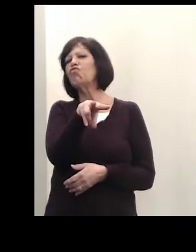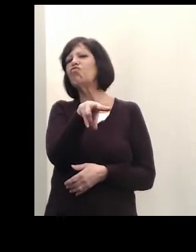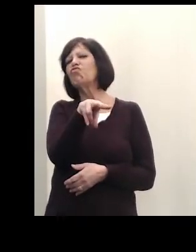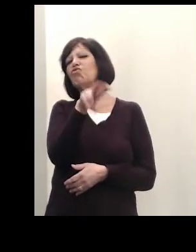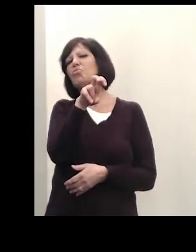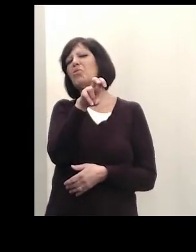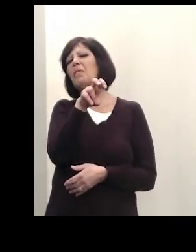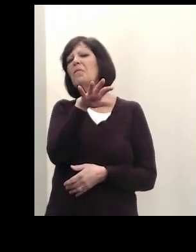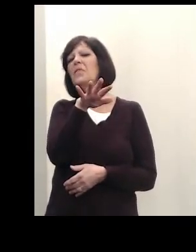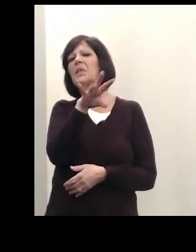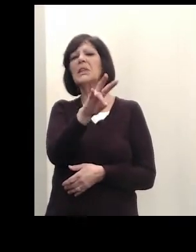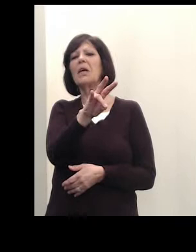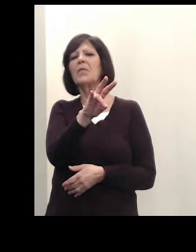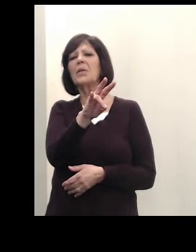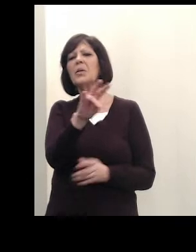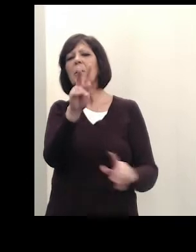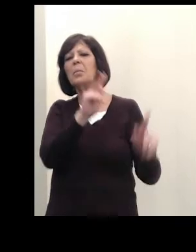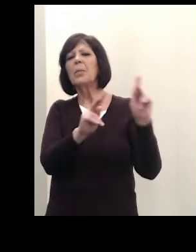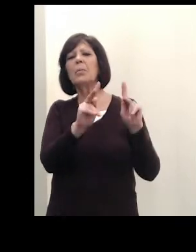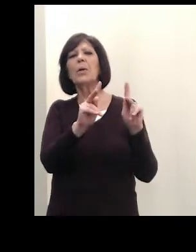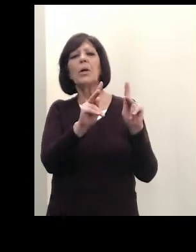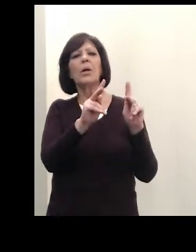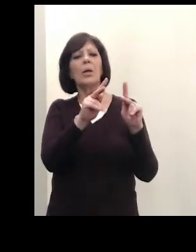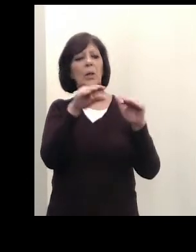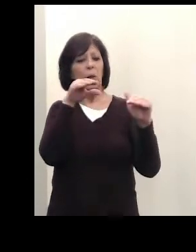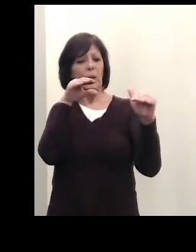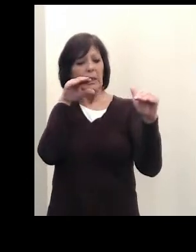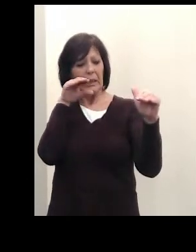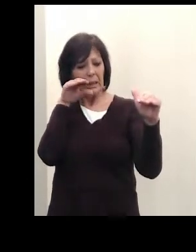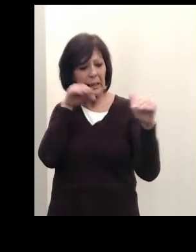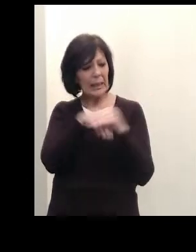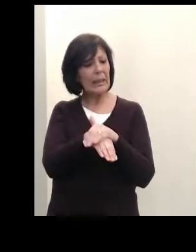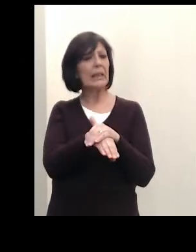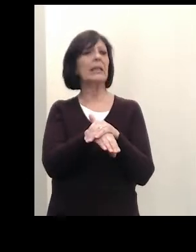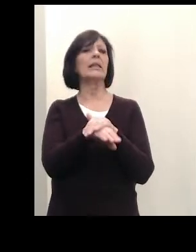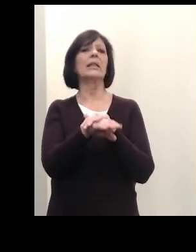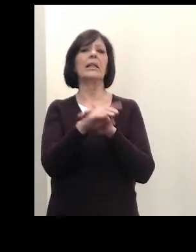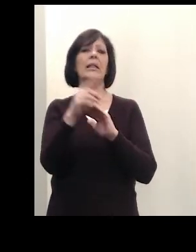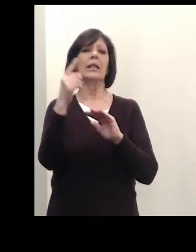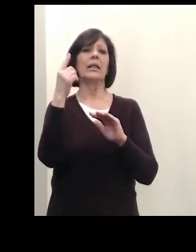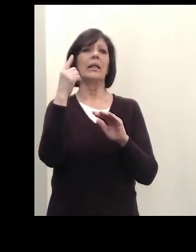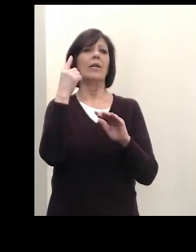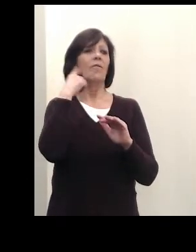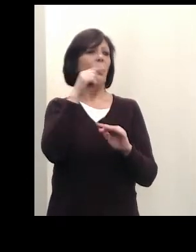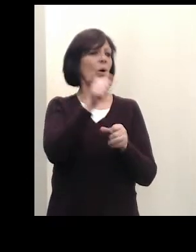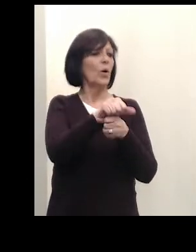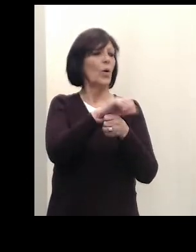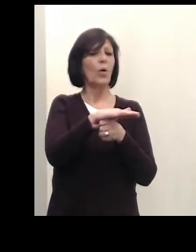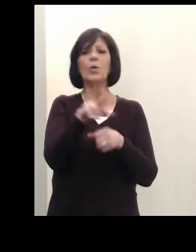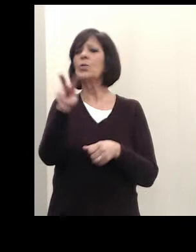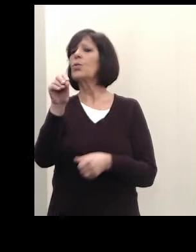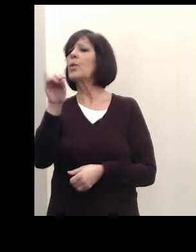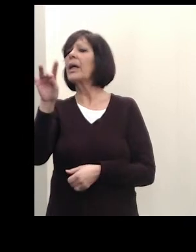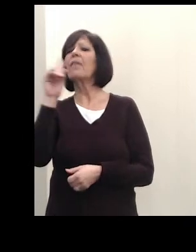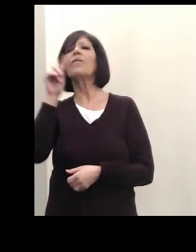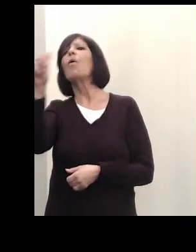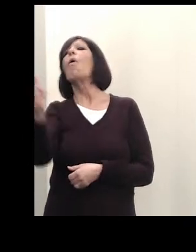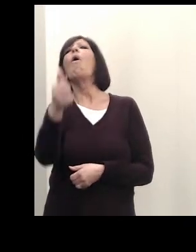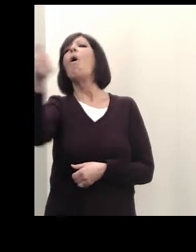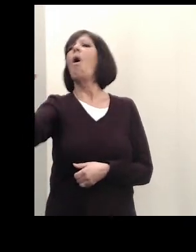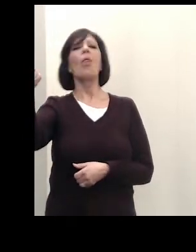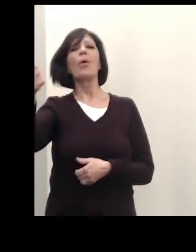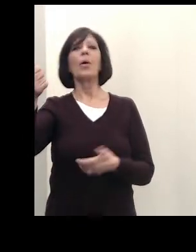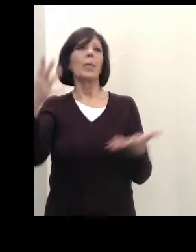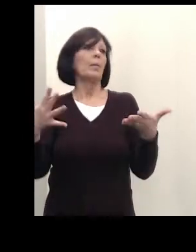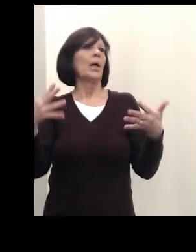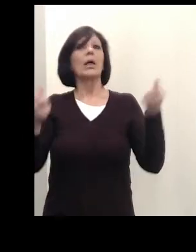257 patients admitted for COVID, or 267 admitted for COVID, 208 admitted for another issue. Could have been a car